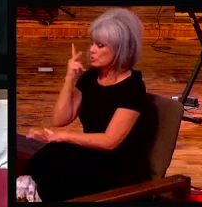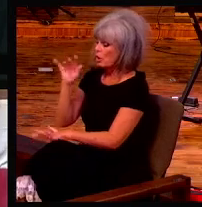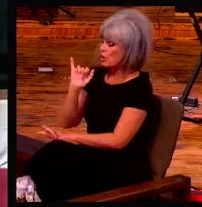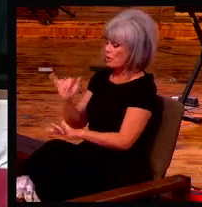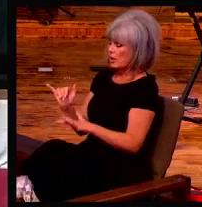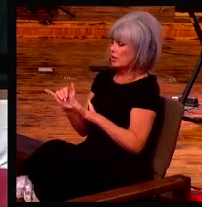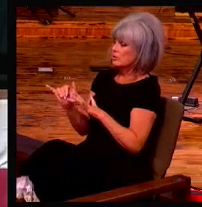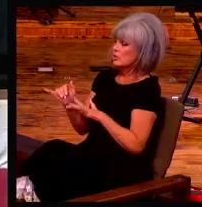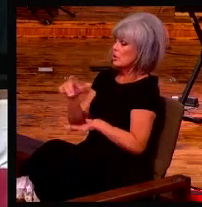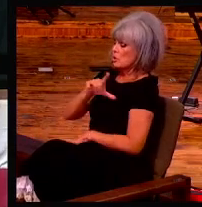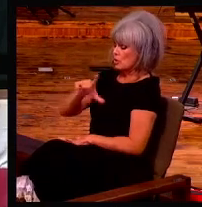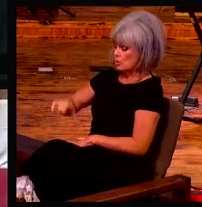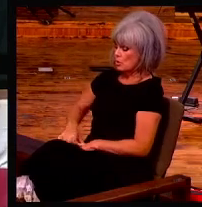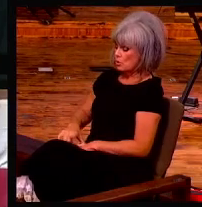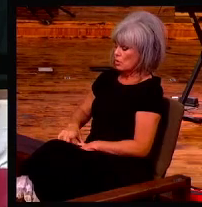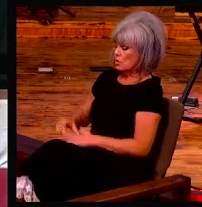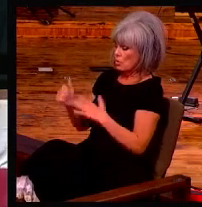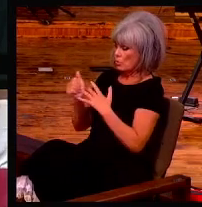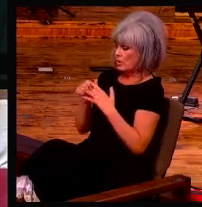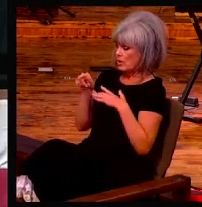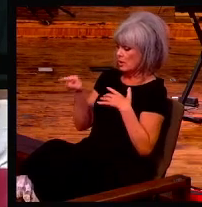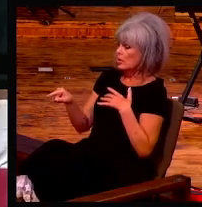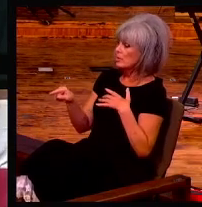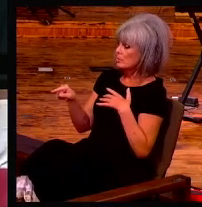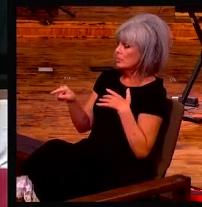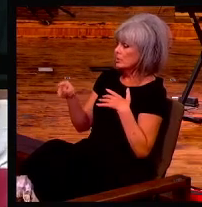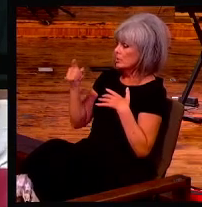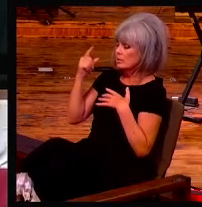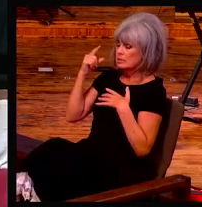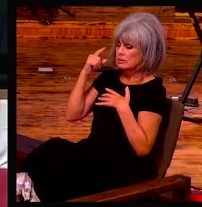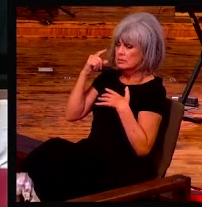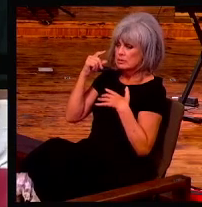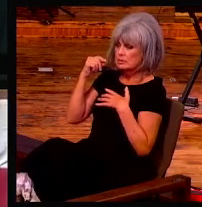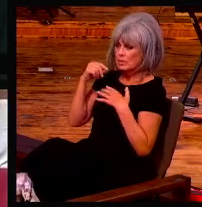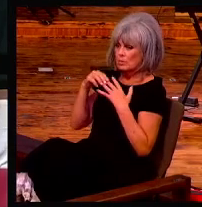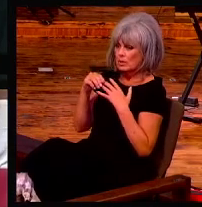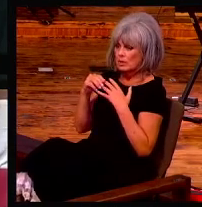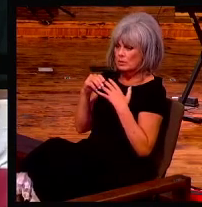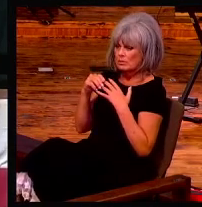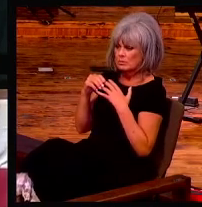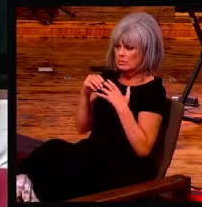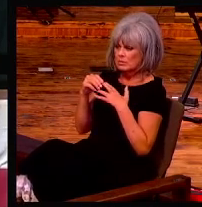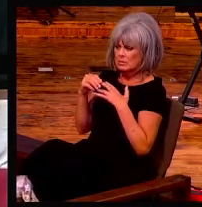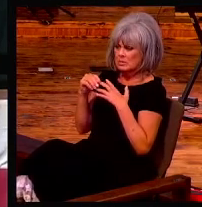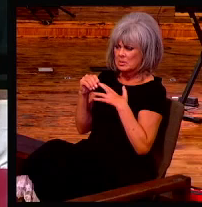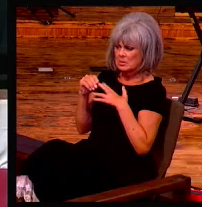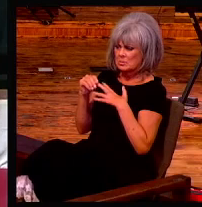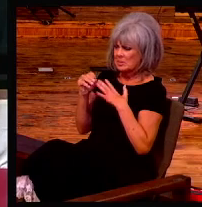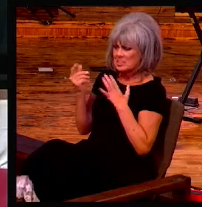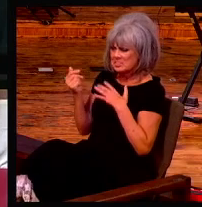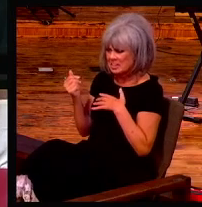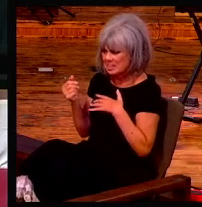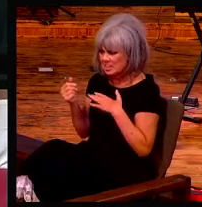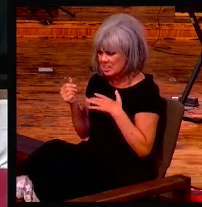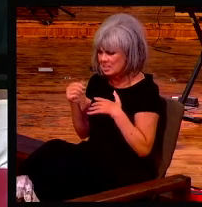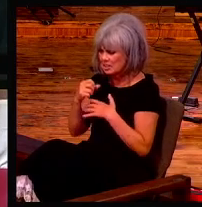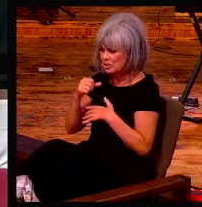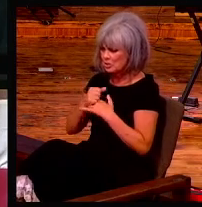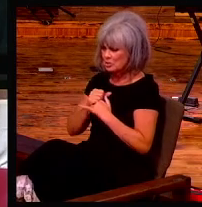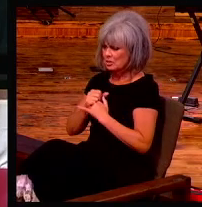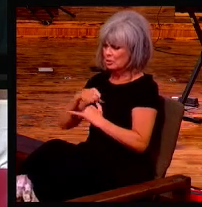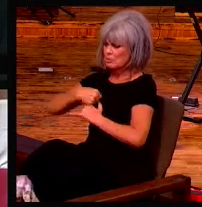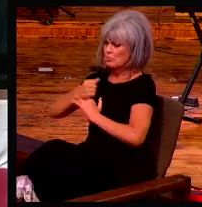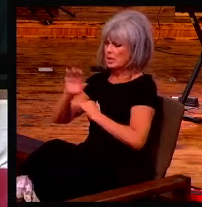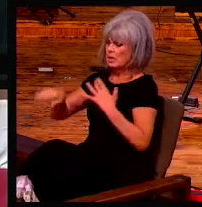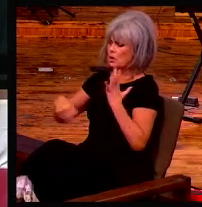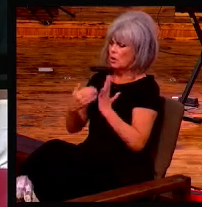with him and that the Lord caused all that he do to succeed. Someone say succeed. In his hand. So Joseph found favor in his sight and attended